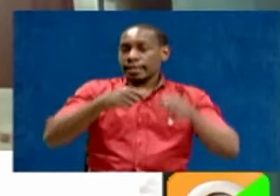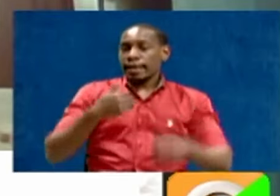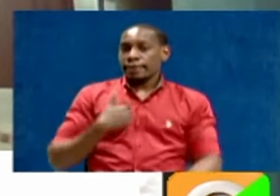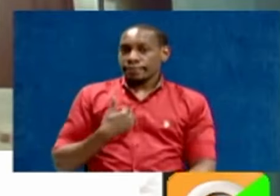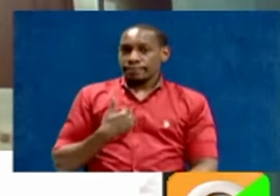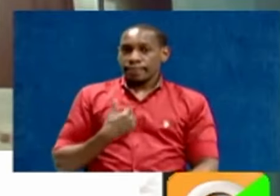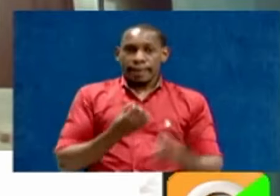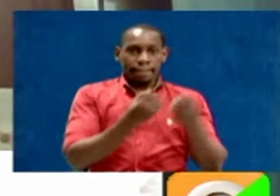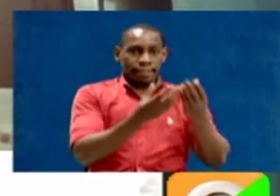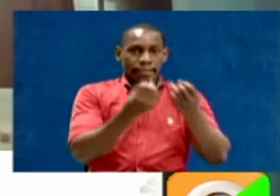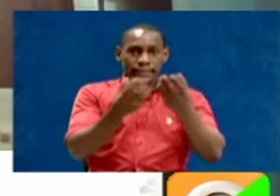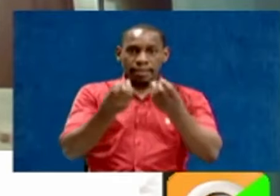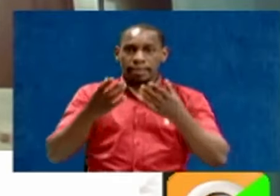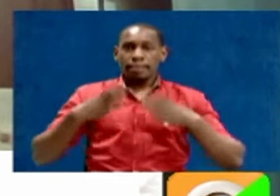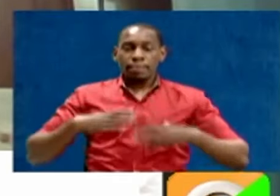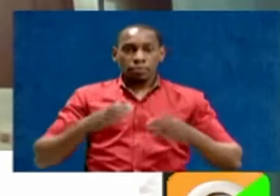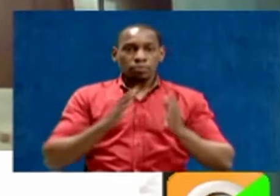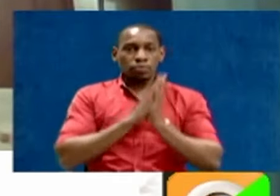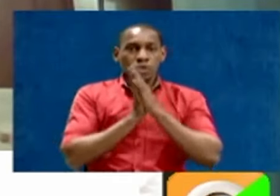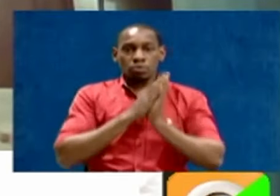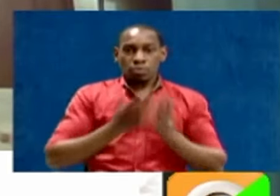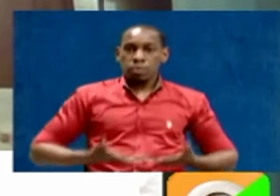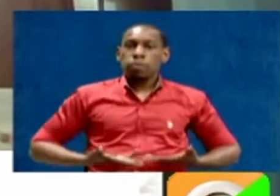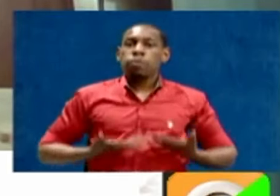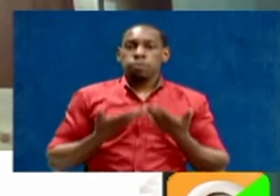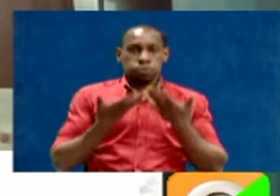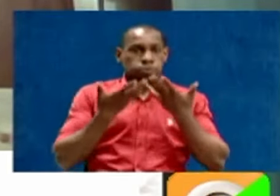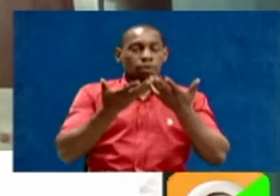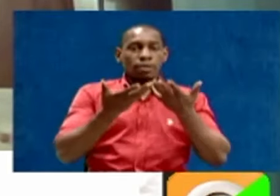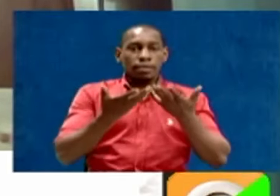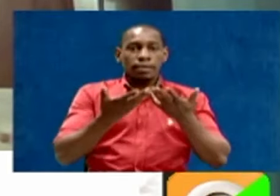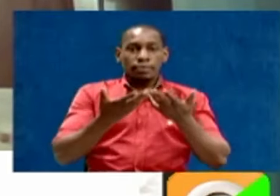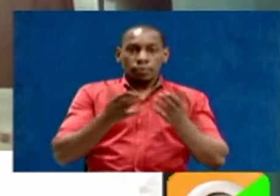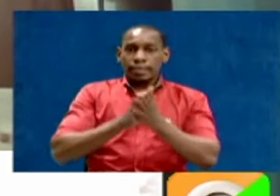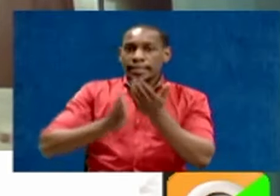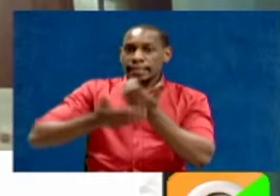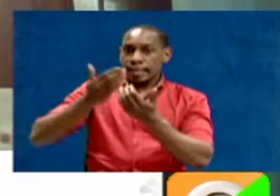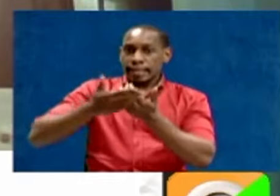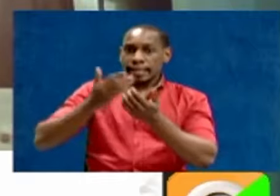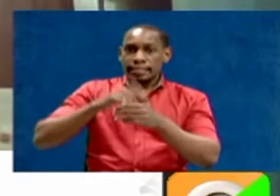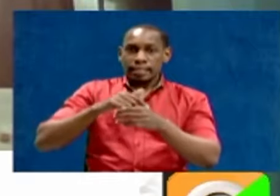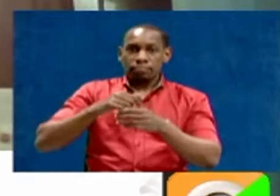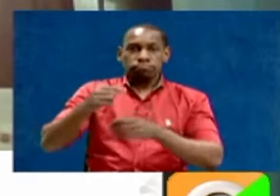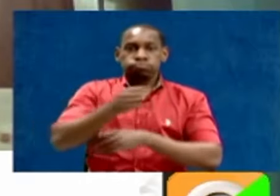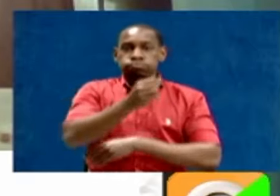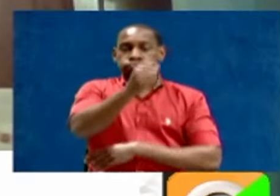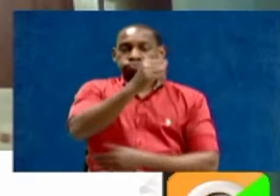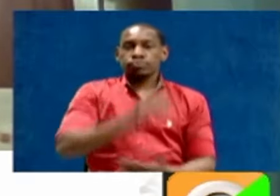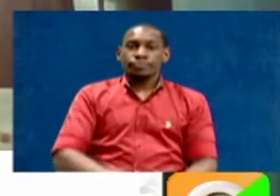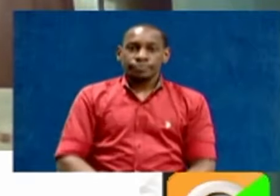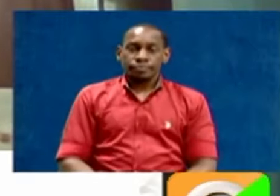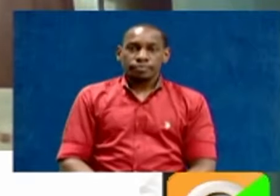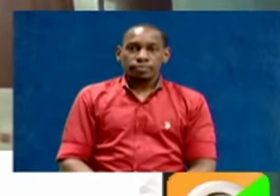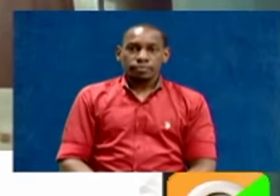have many more speaking up, many more taking more care when they're out there. And